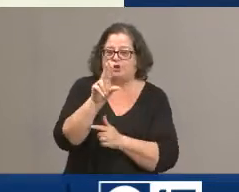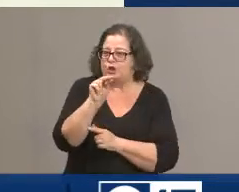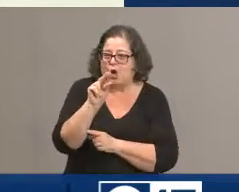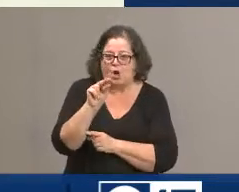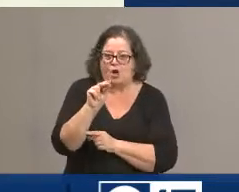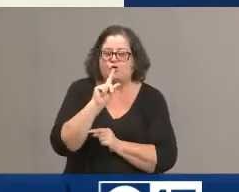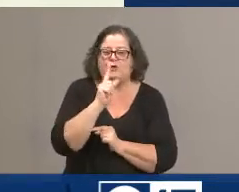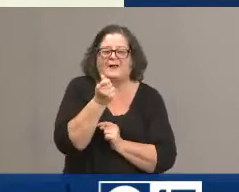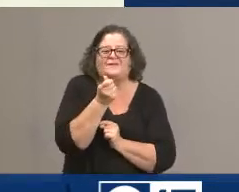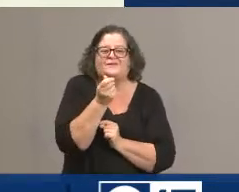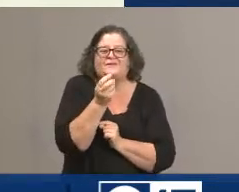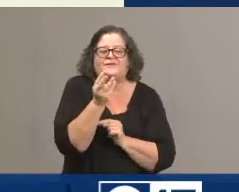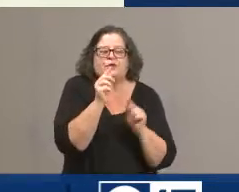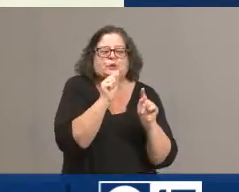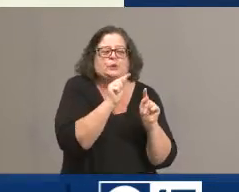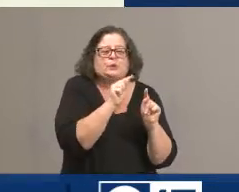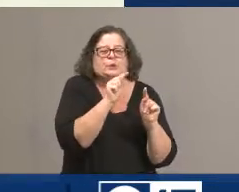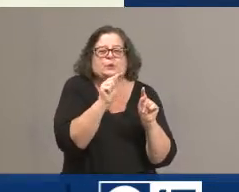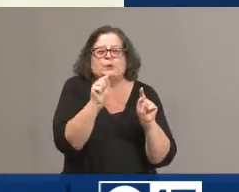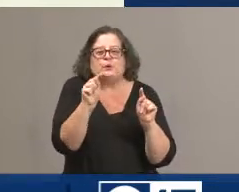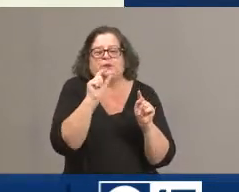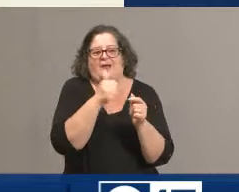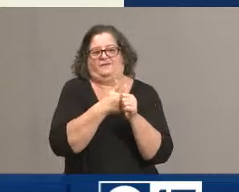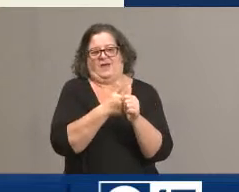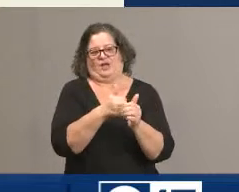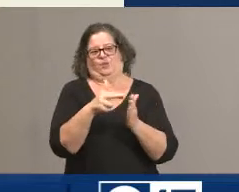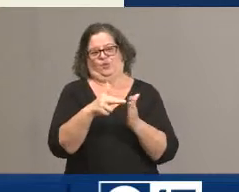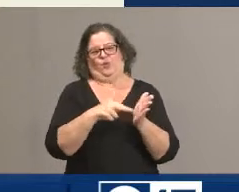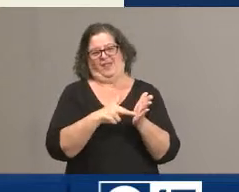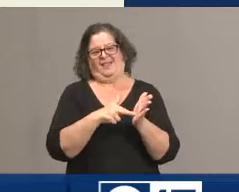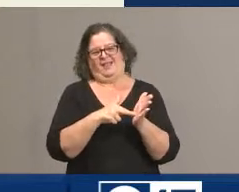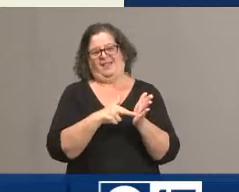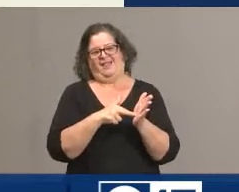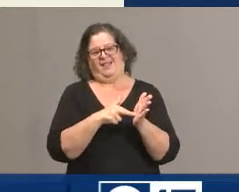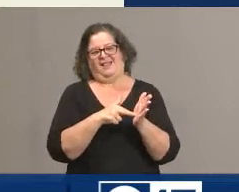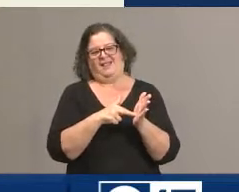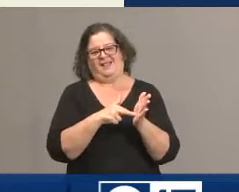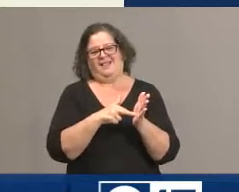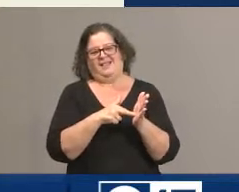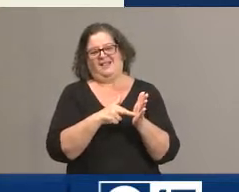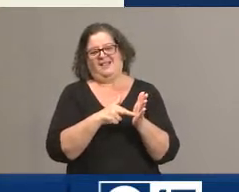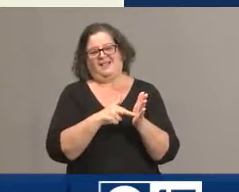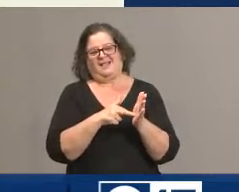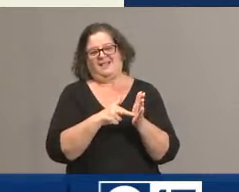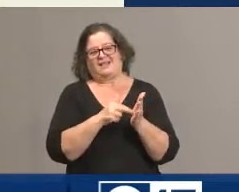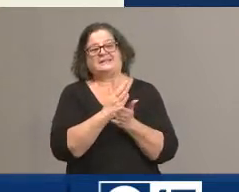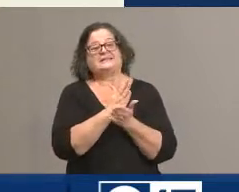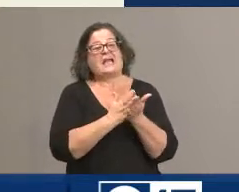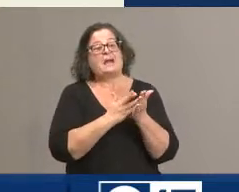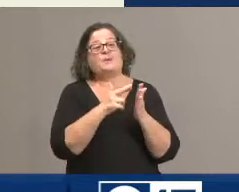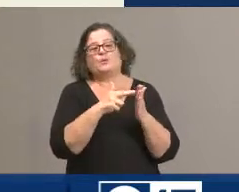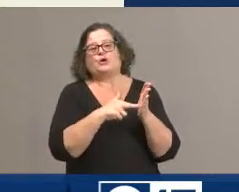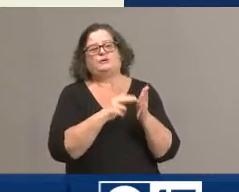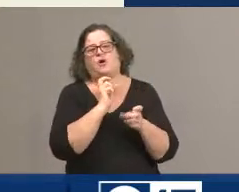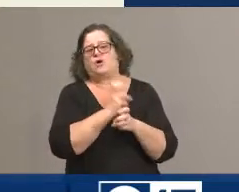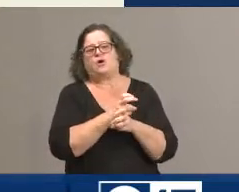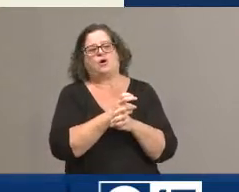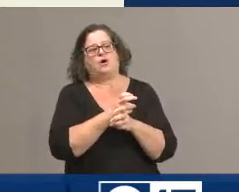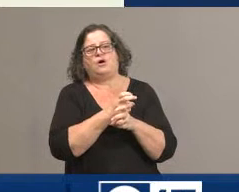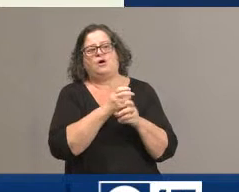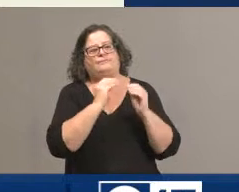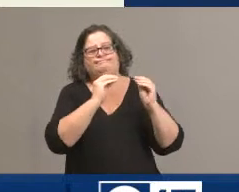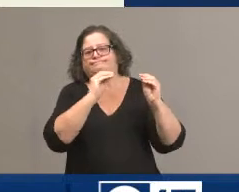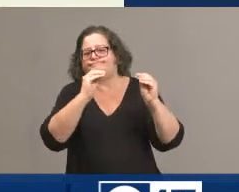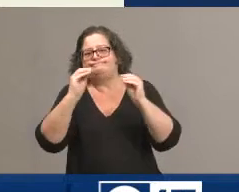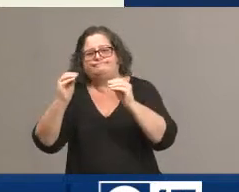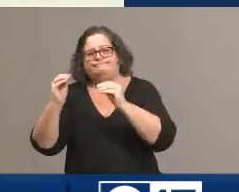through education and communication became the most severe possible enforcement that we have in the toolbox. Yeah,